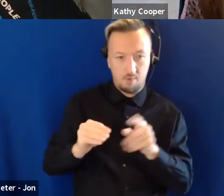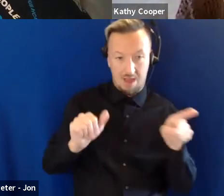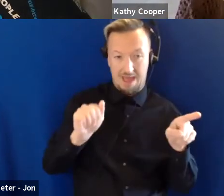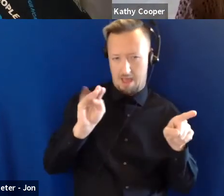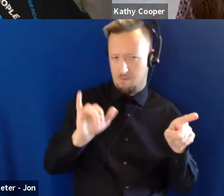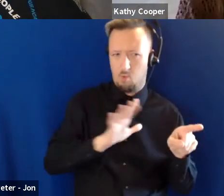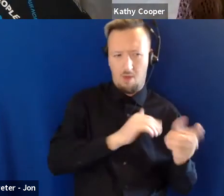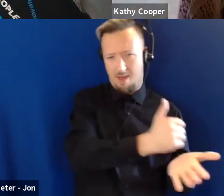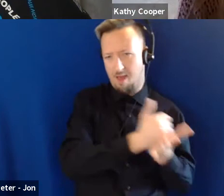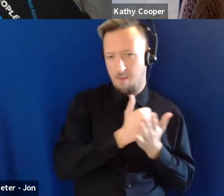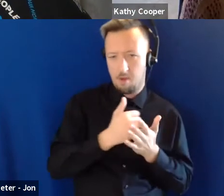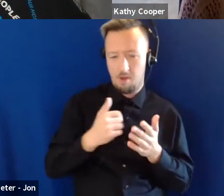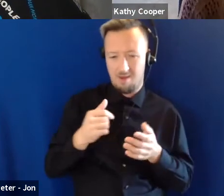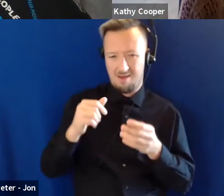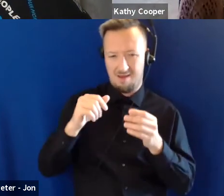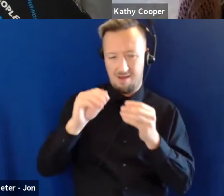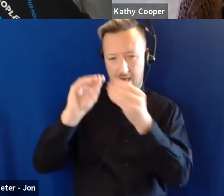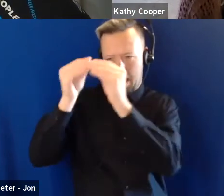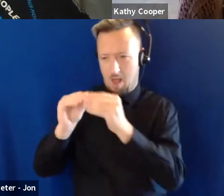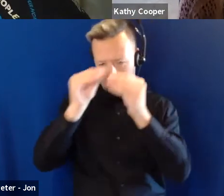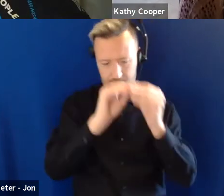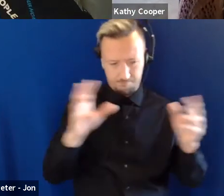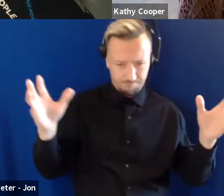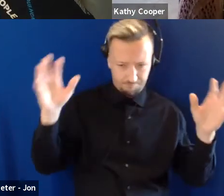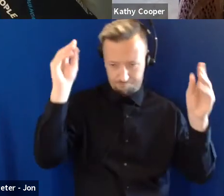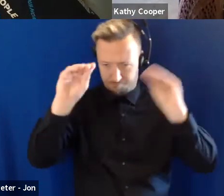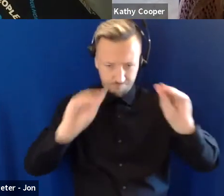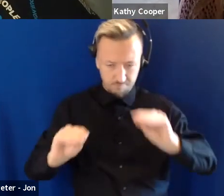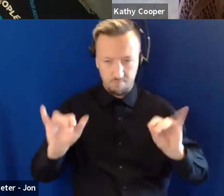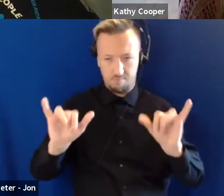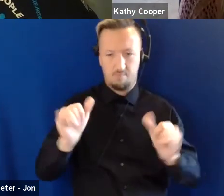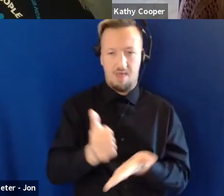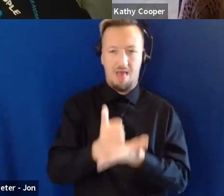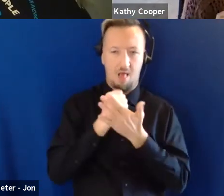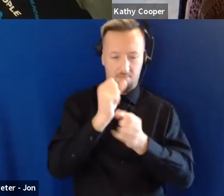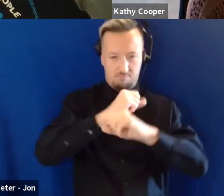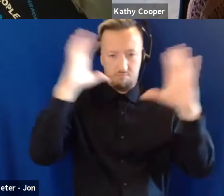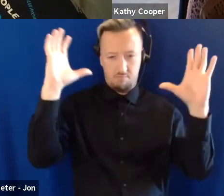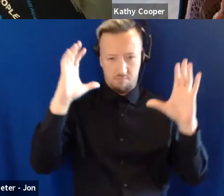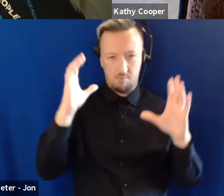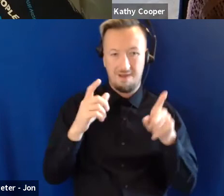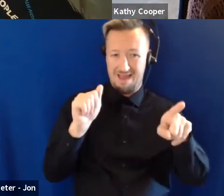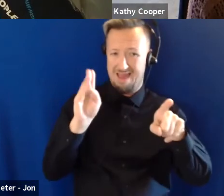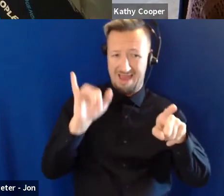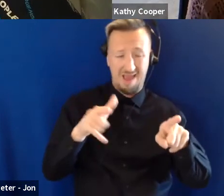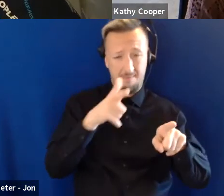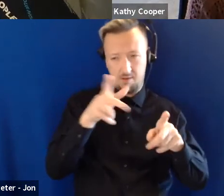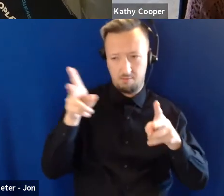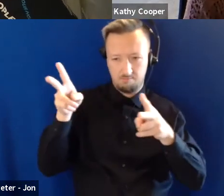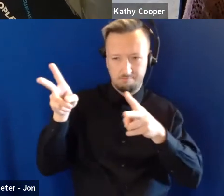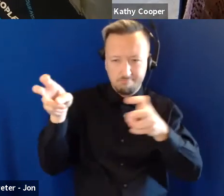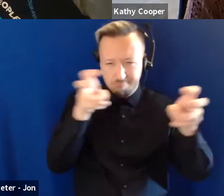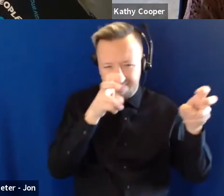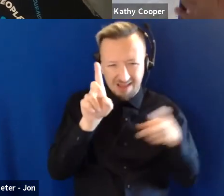that. I like to think, well, I called everybody together and, you know, had the conversation, but Amy got the data. She put